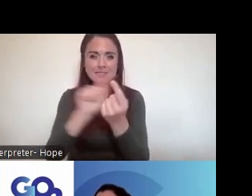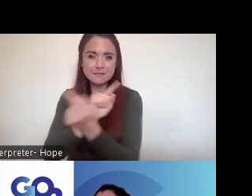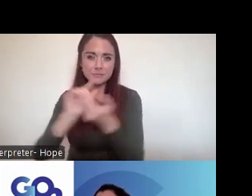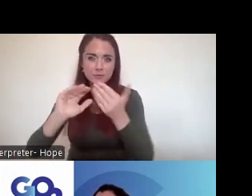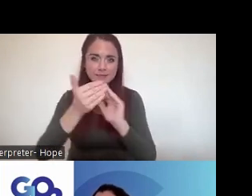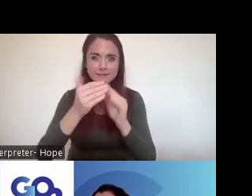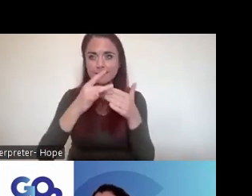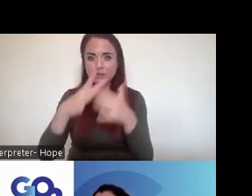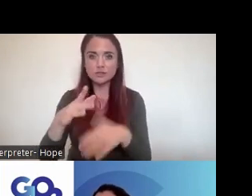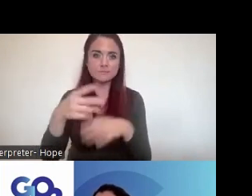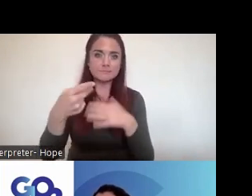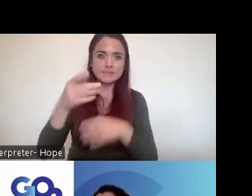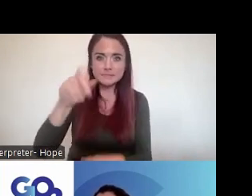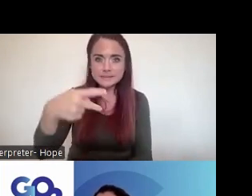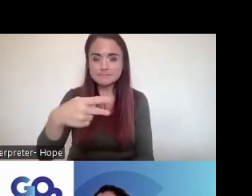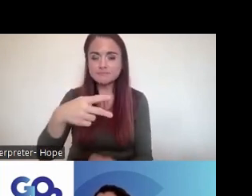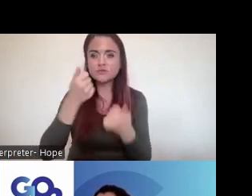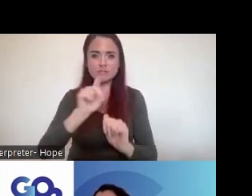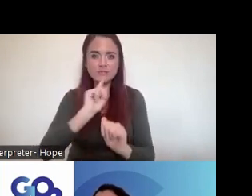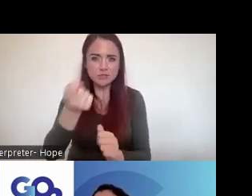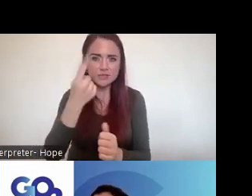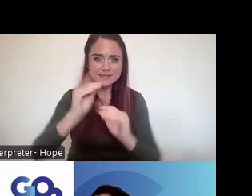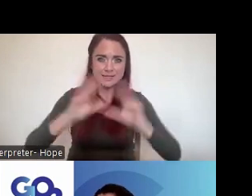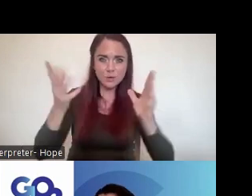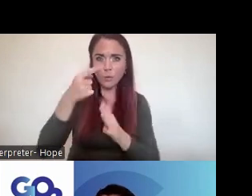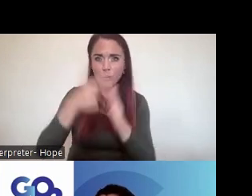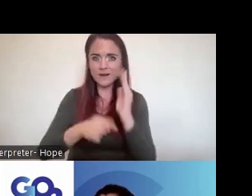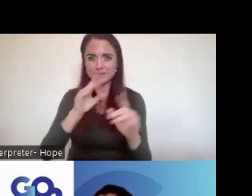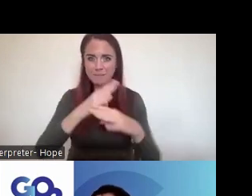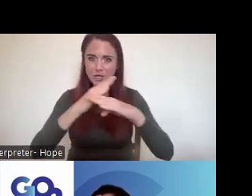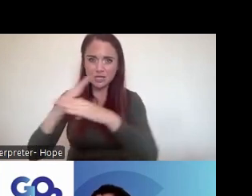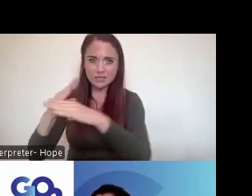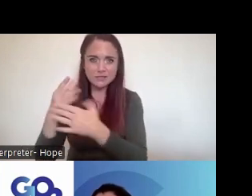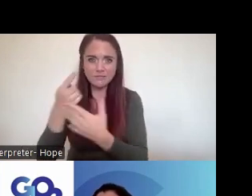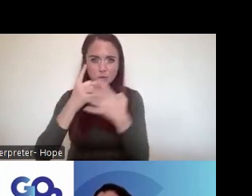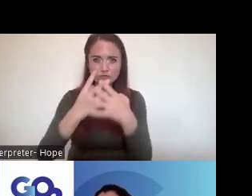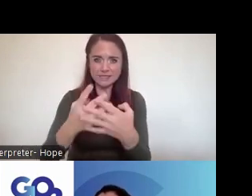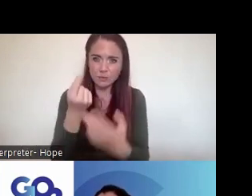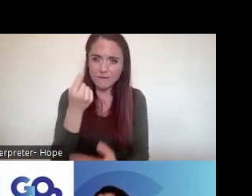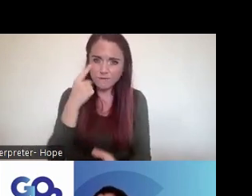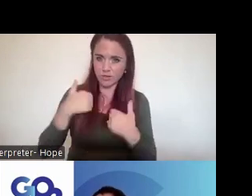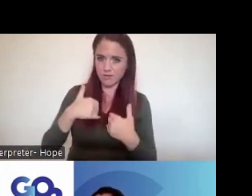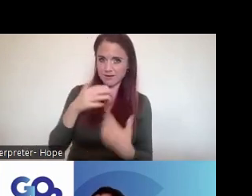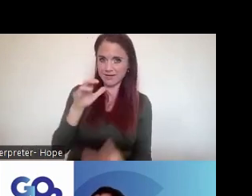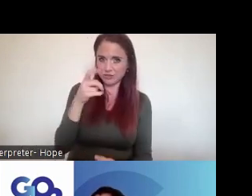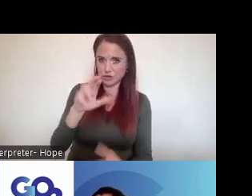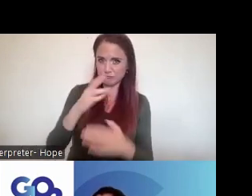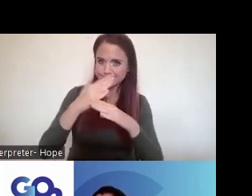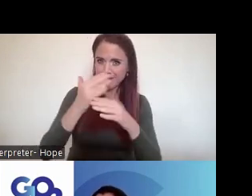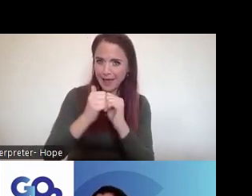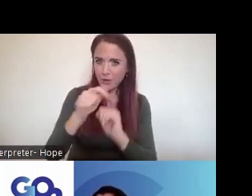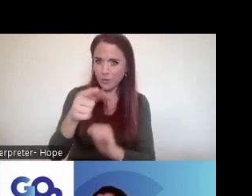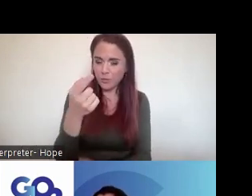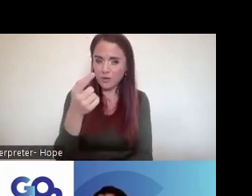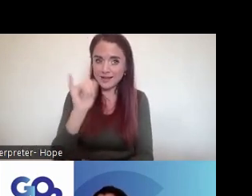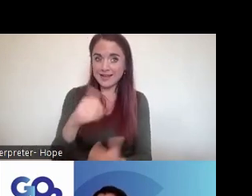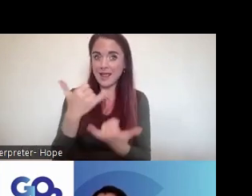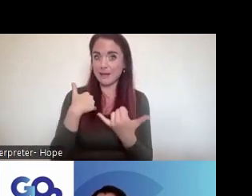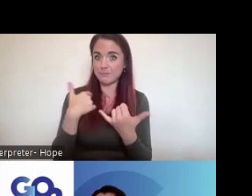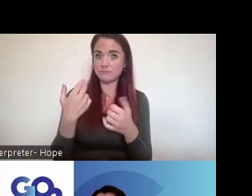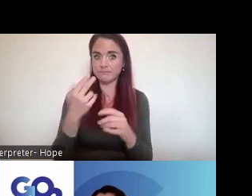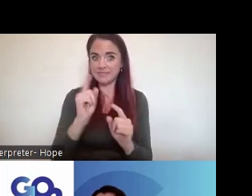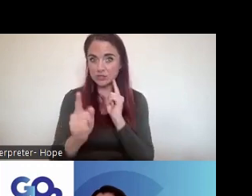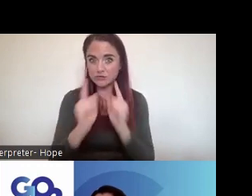care providers, and really trying to understand what are their barriers to lung cancer screening. And through these structured interviews with primary